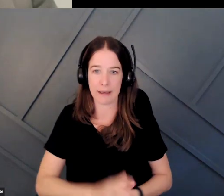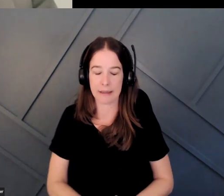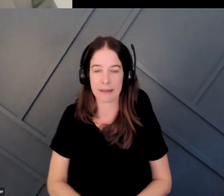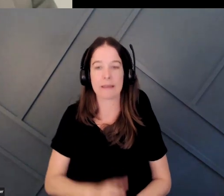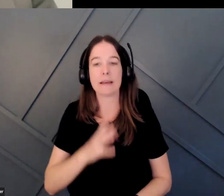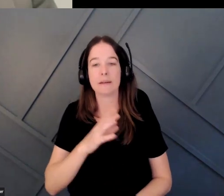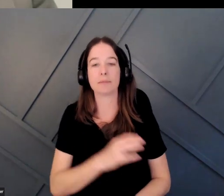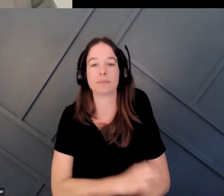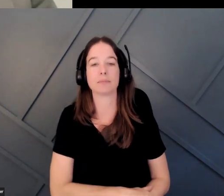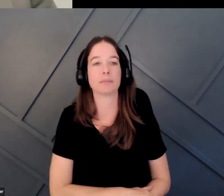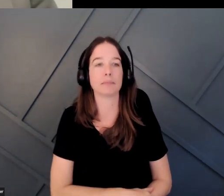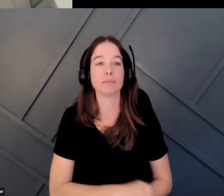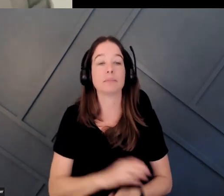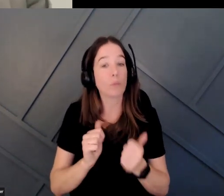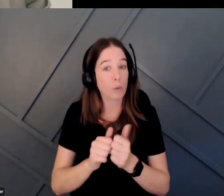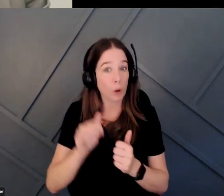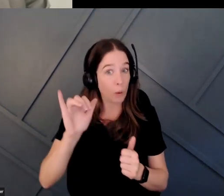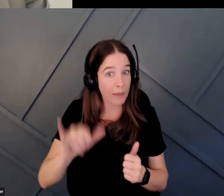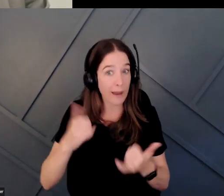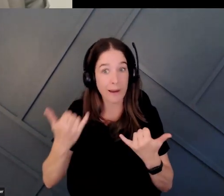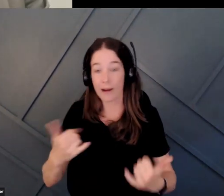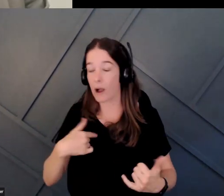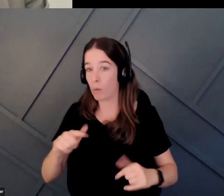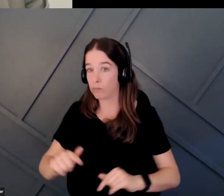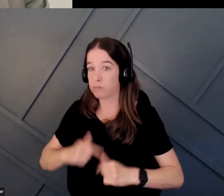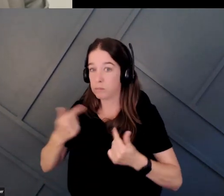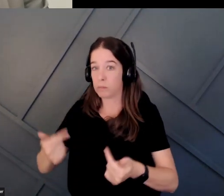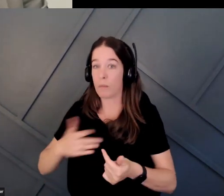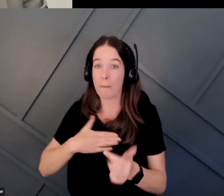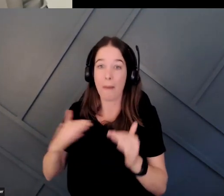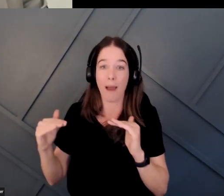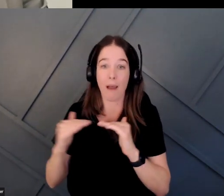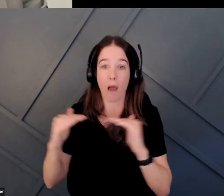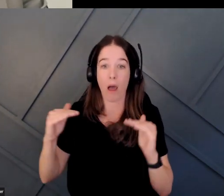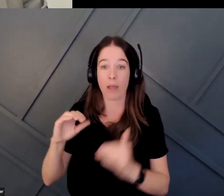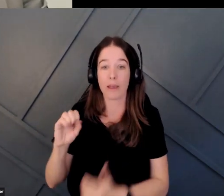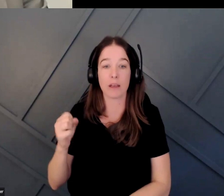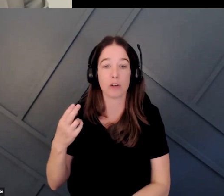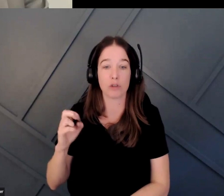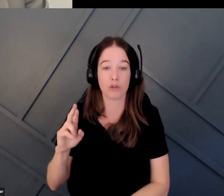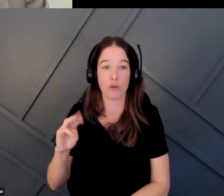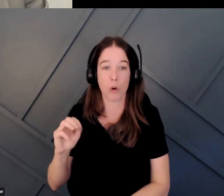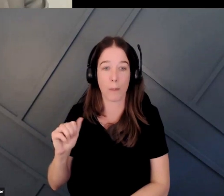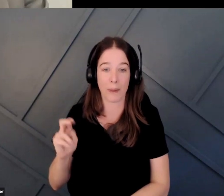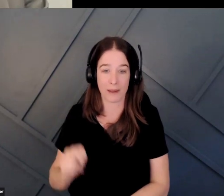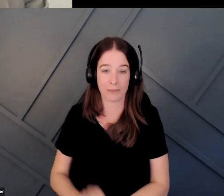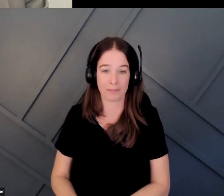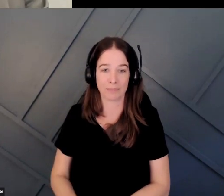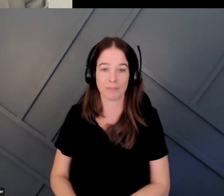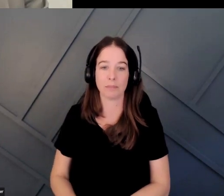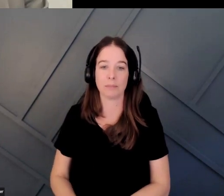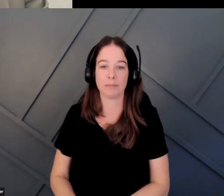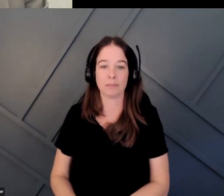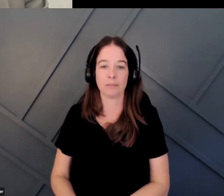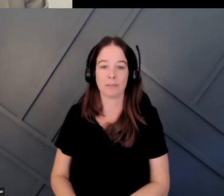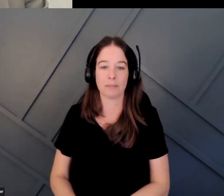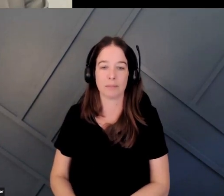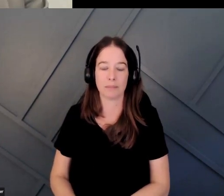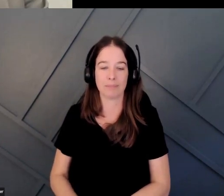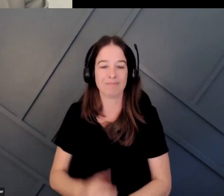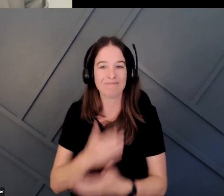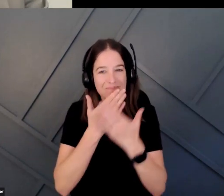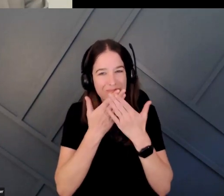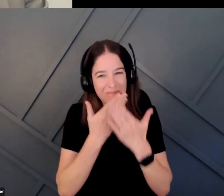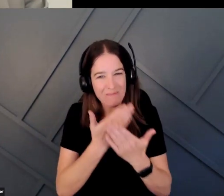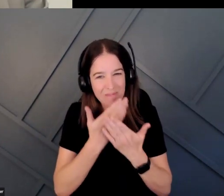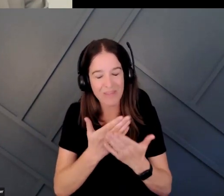programs. With that, I'm now going to turn it over to my colleague, Sherman Gillums. Thank you so much, Rick. And it's so good to see all of you